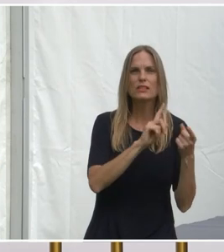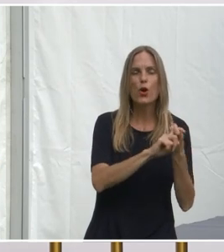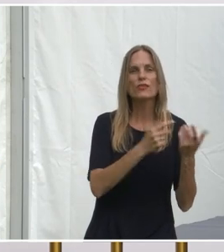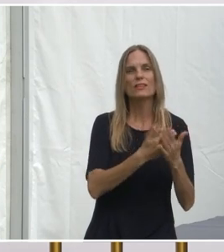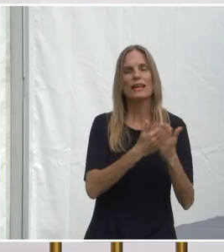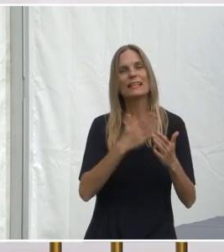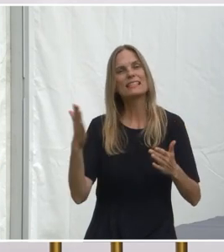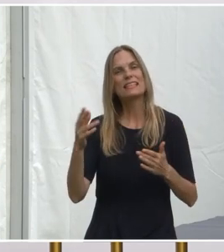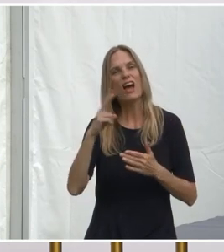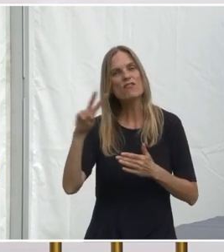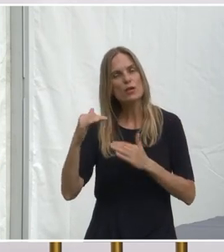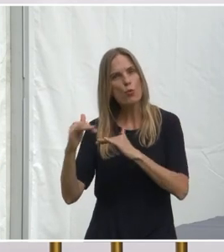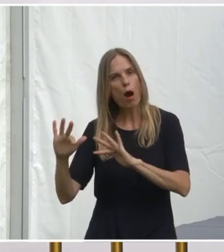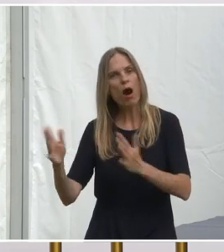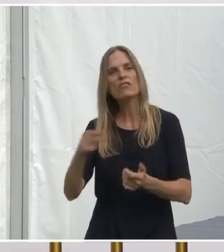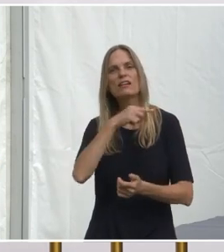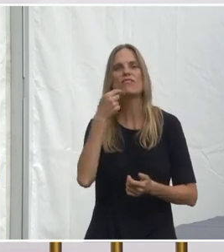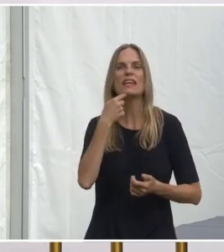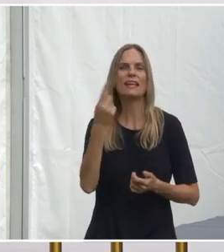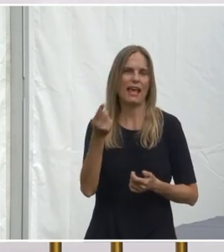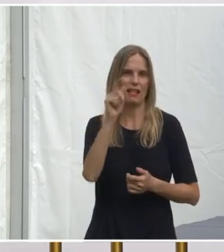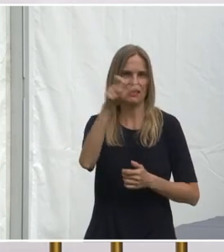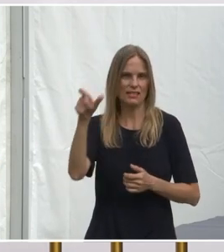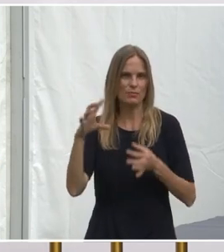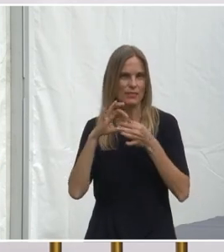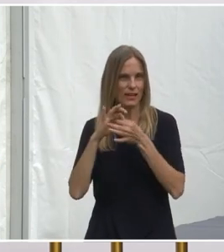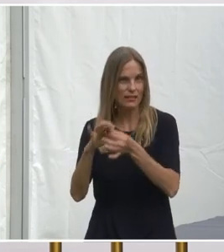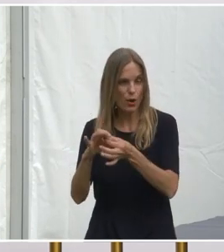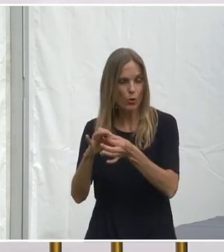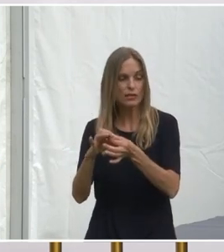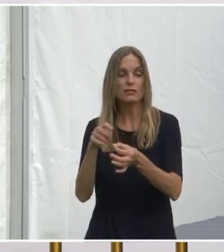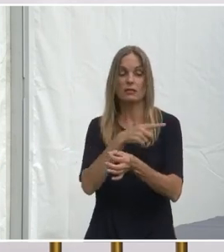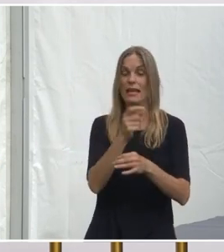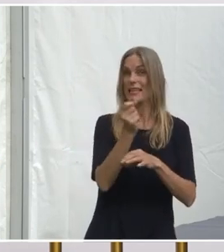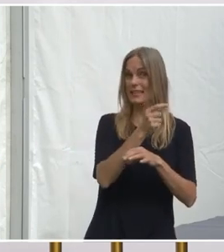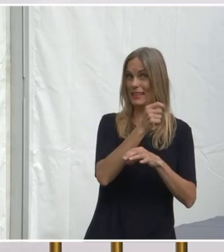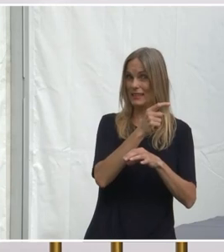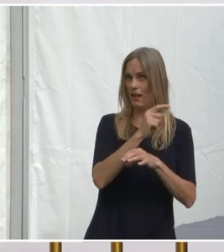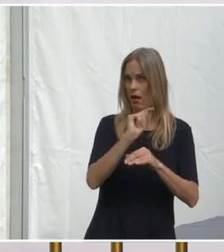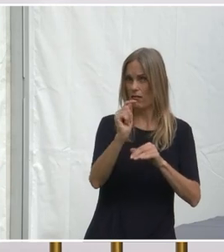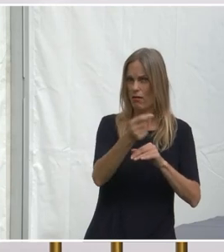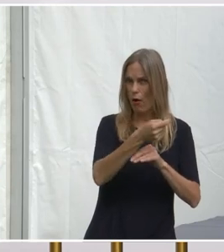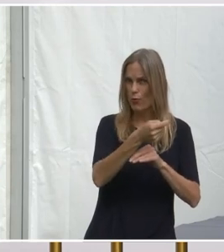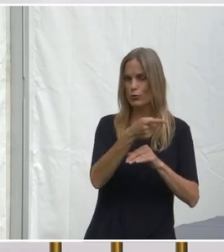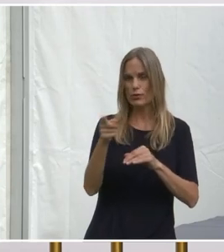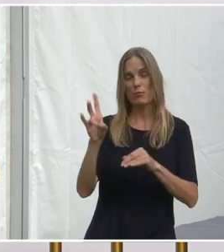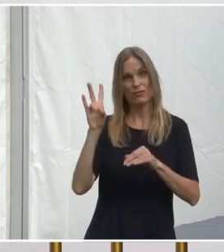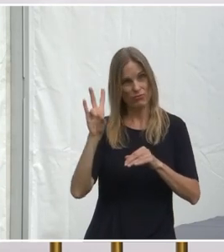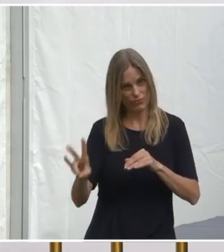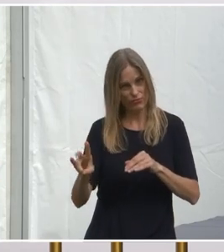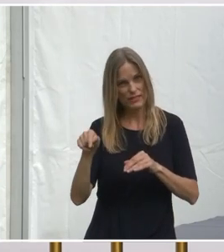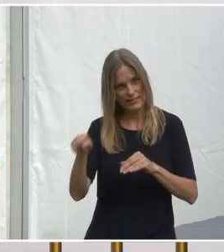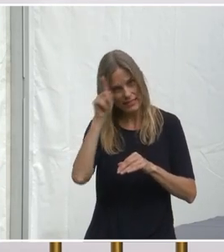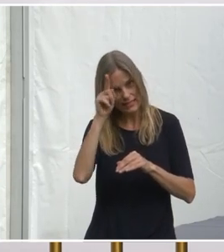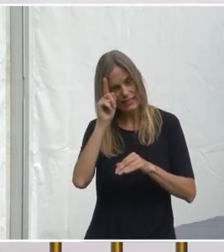or the Russian-speaking people. With the digitalization they remain in this environment what we always